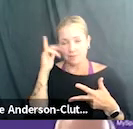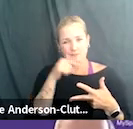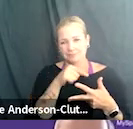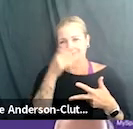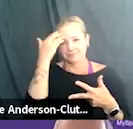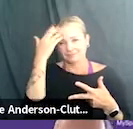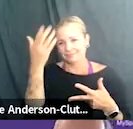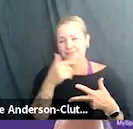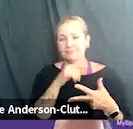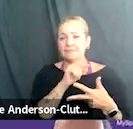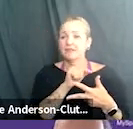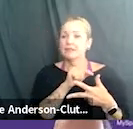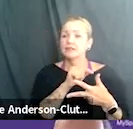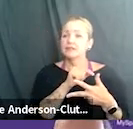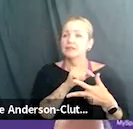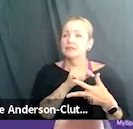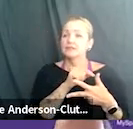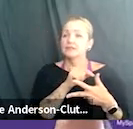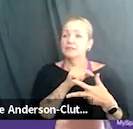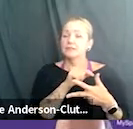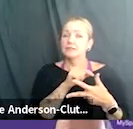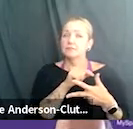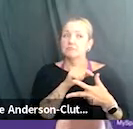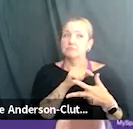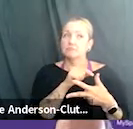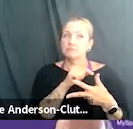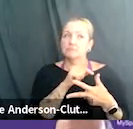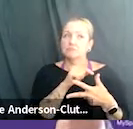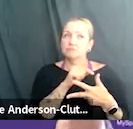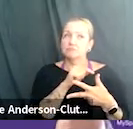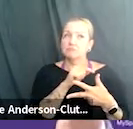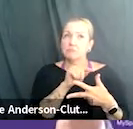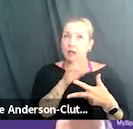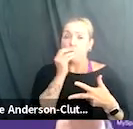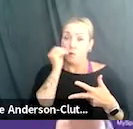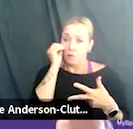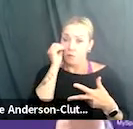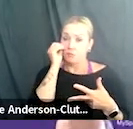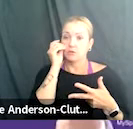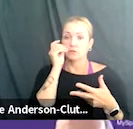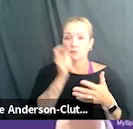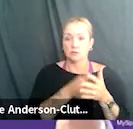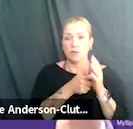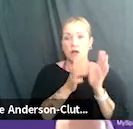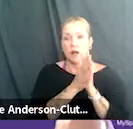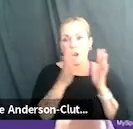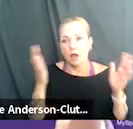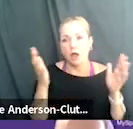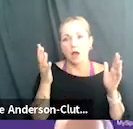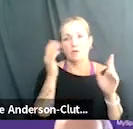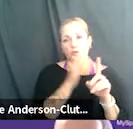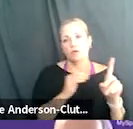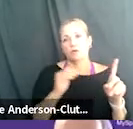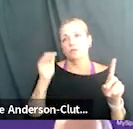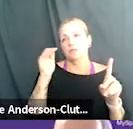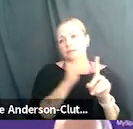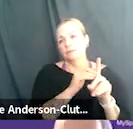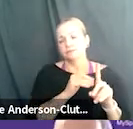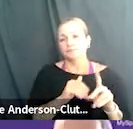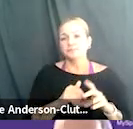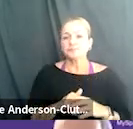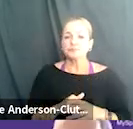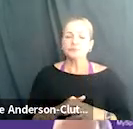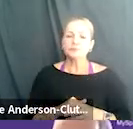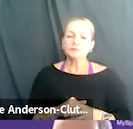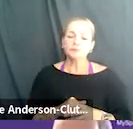them. At school, I don't know, but they didn't describe it as something that they thought happened. And with the first boy I talked about,